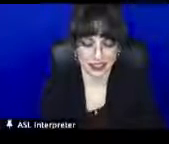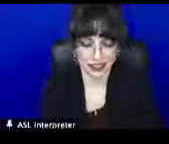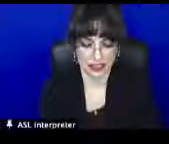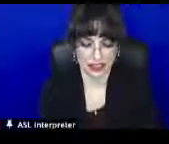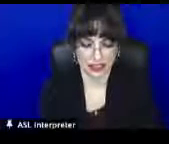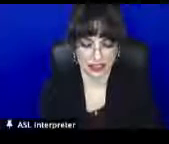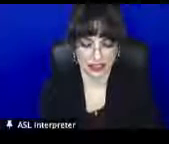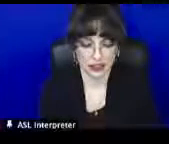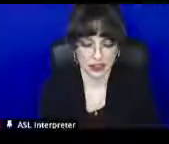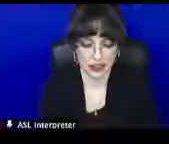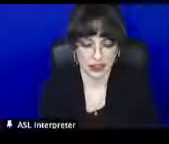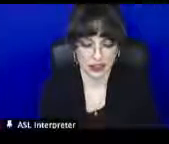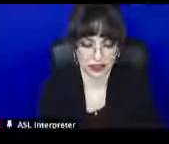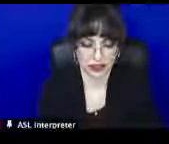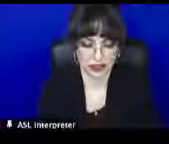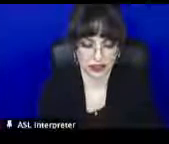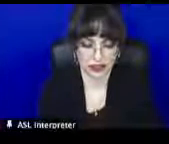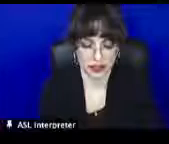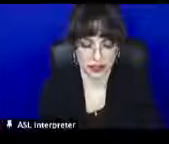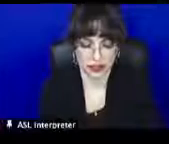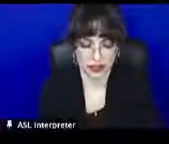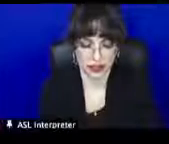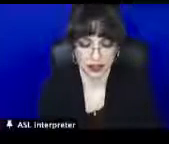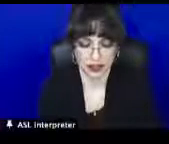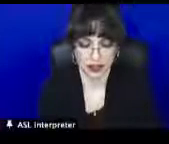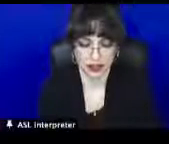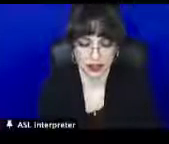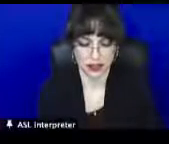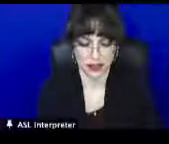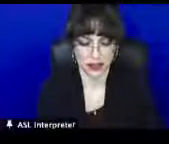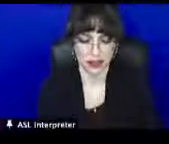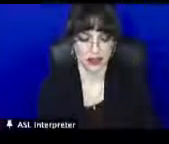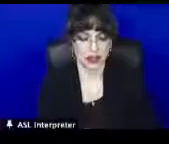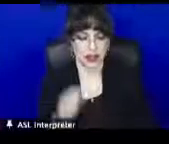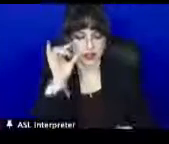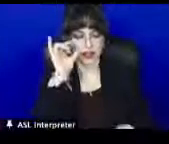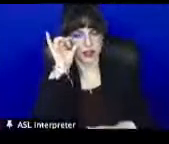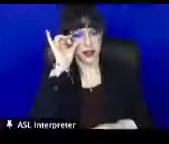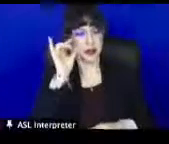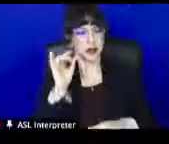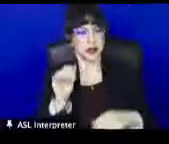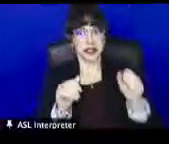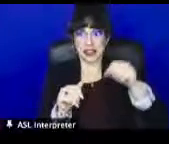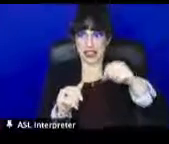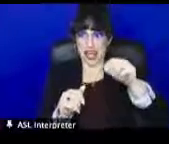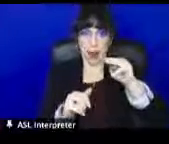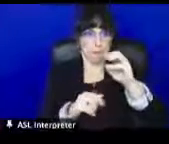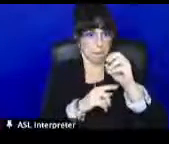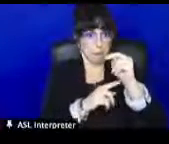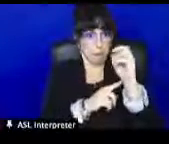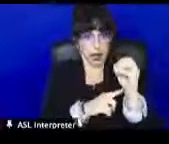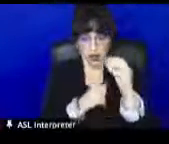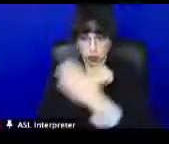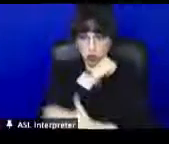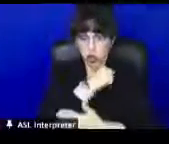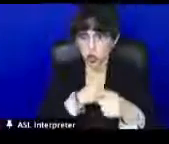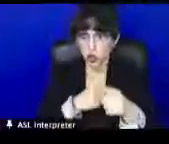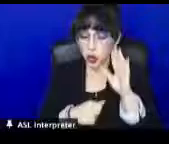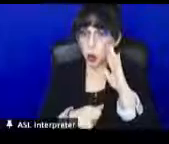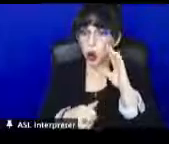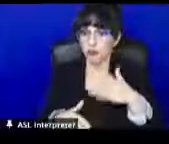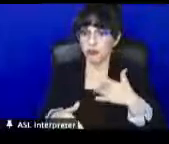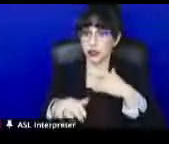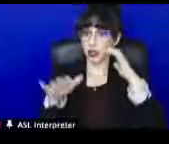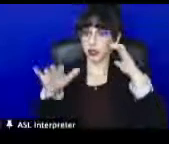respond to both prompts. The first by saying, for those in Mono County, you'd be heartened by how many cars around here